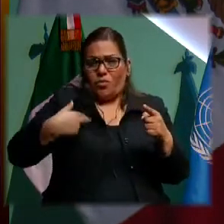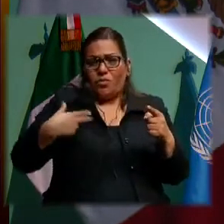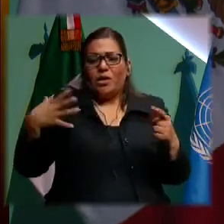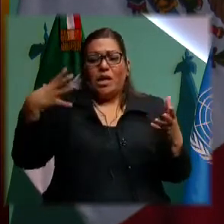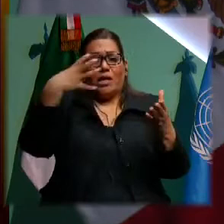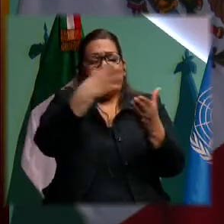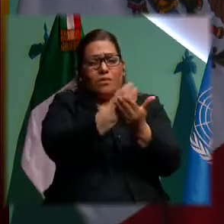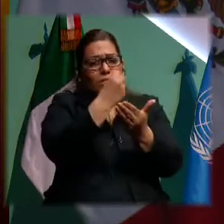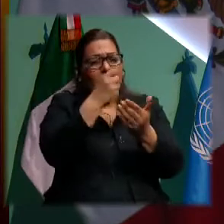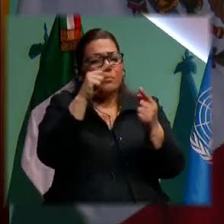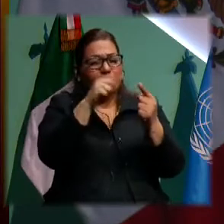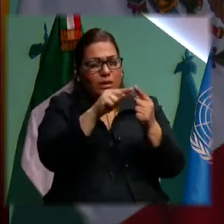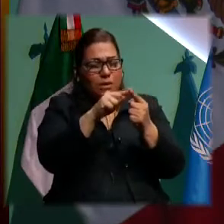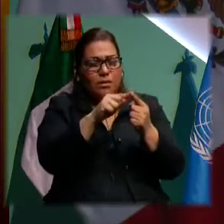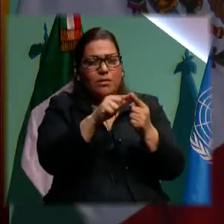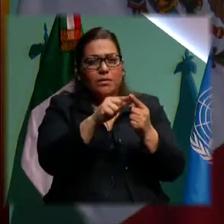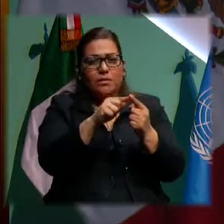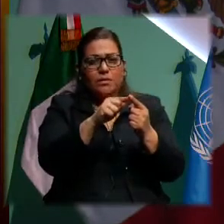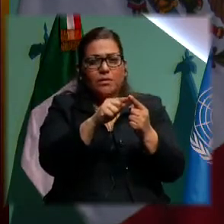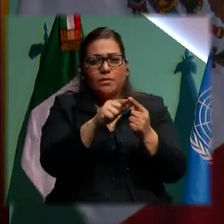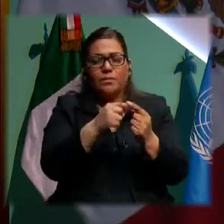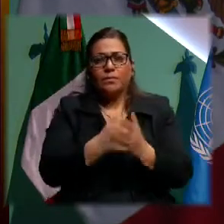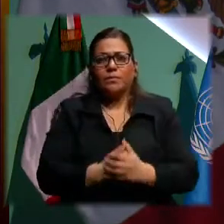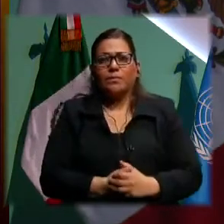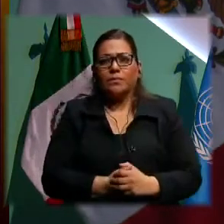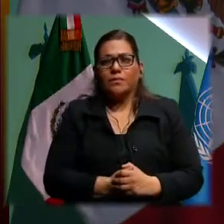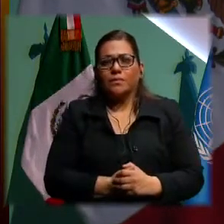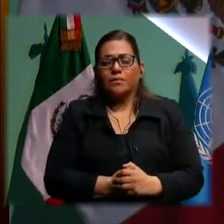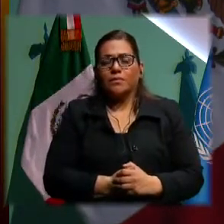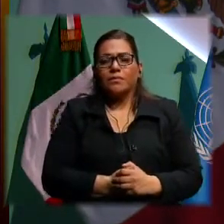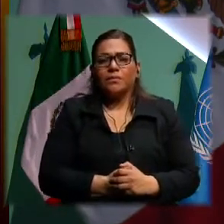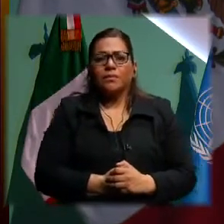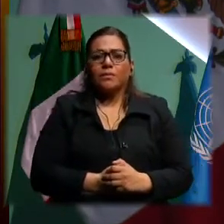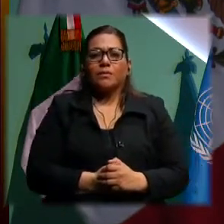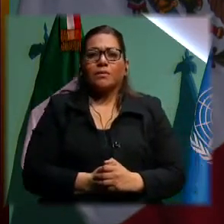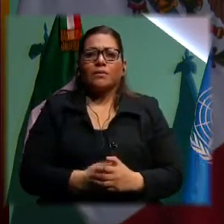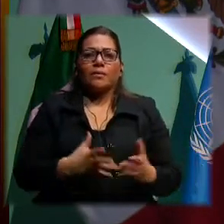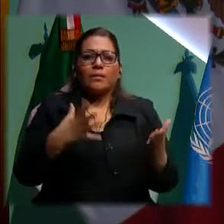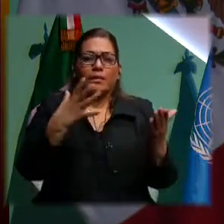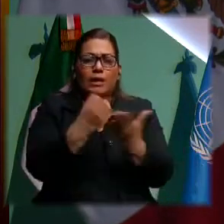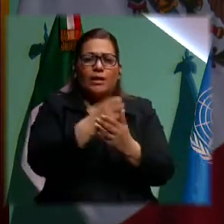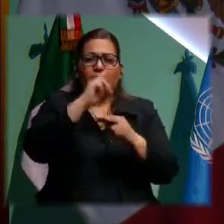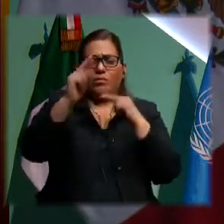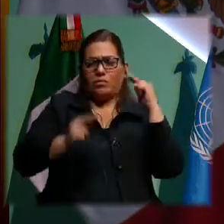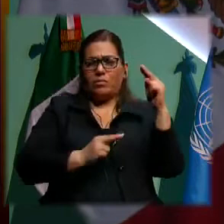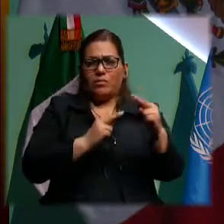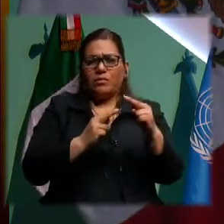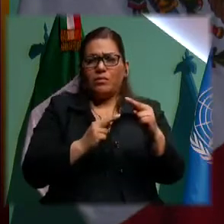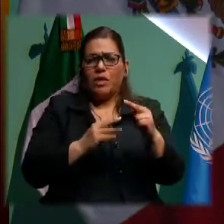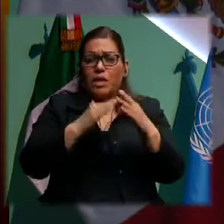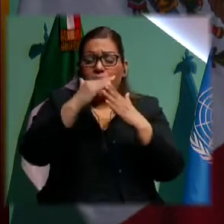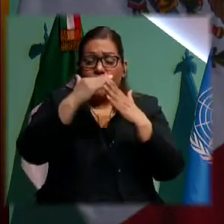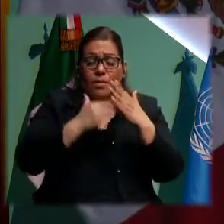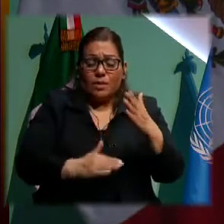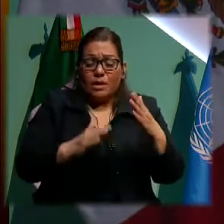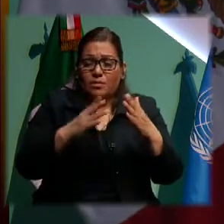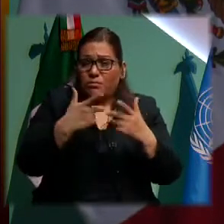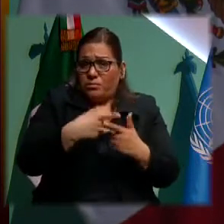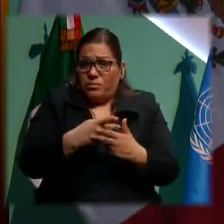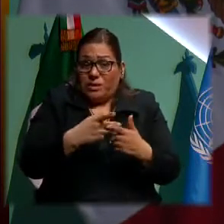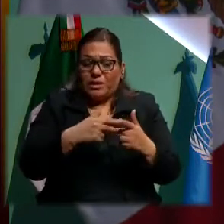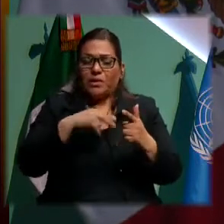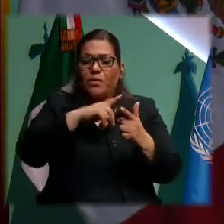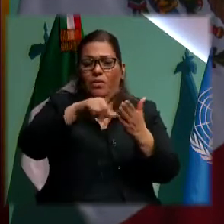have universal access in the least developed countries or the least developed places in all